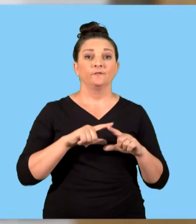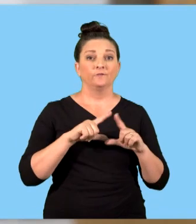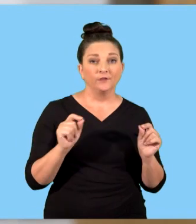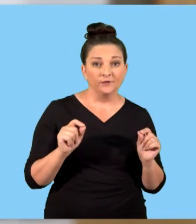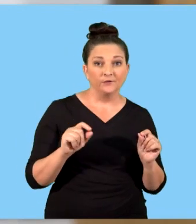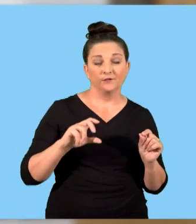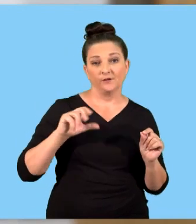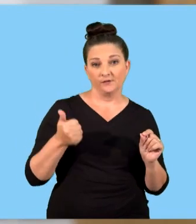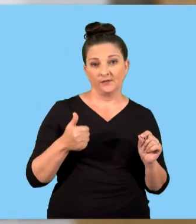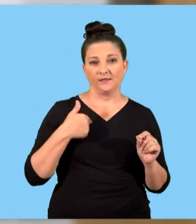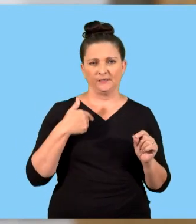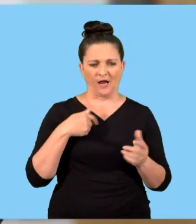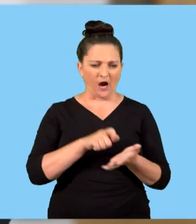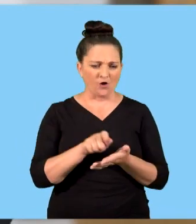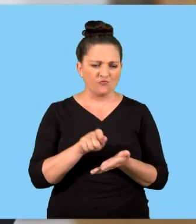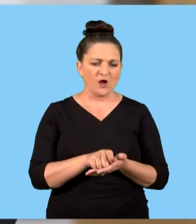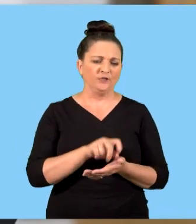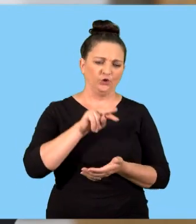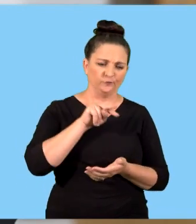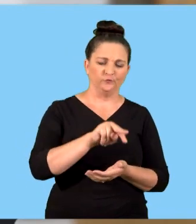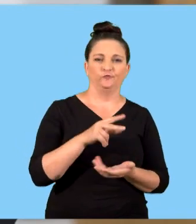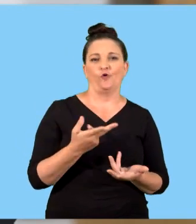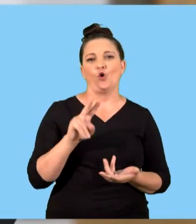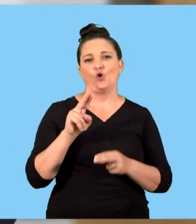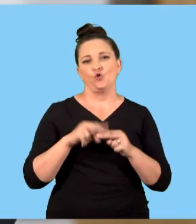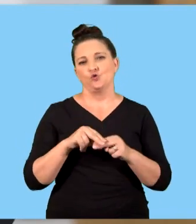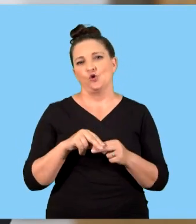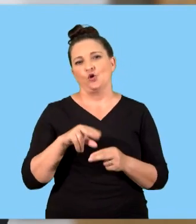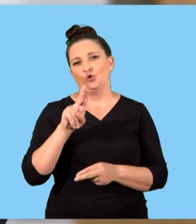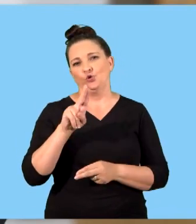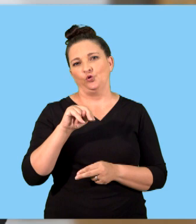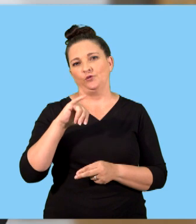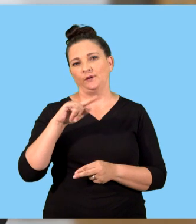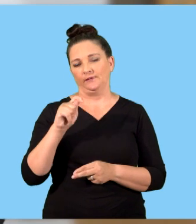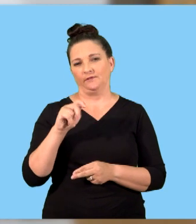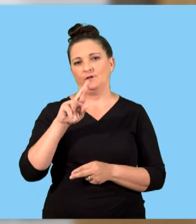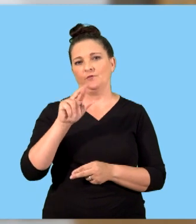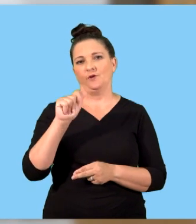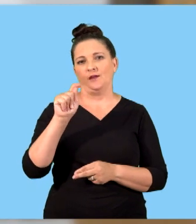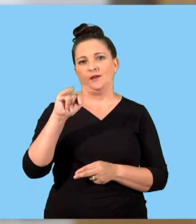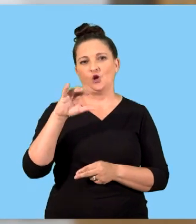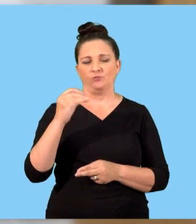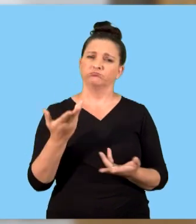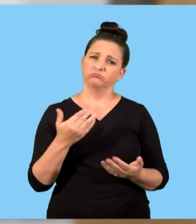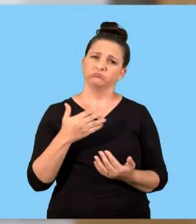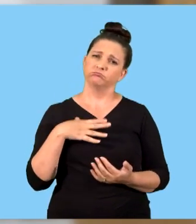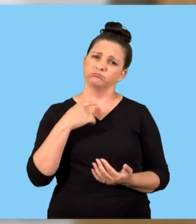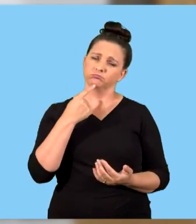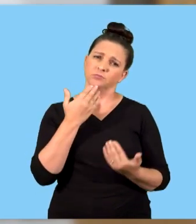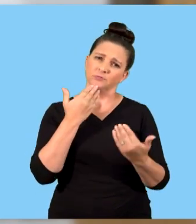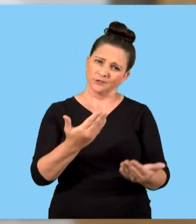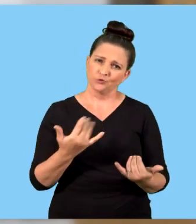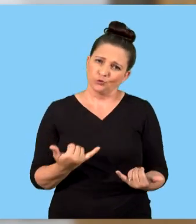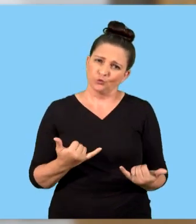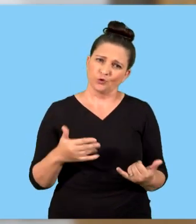I simplified it by writing it as a unit ratio. Okay, guys, I want to say